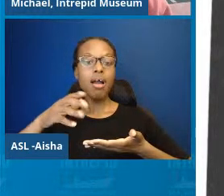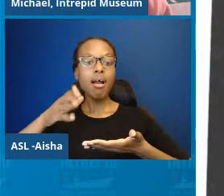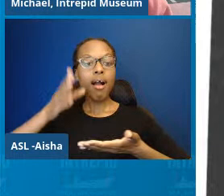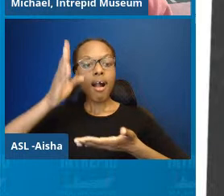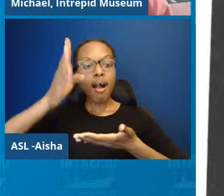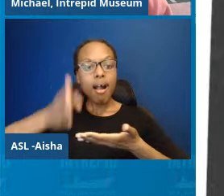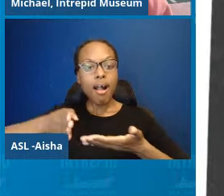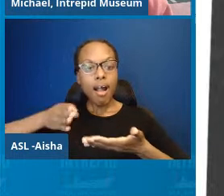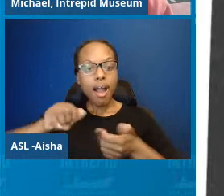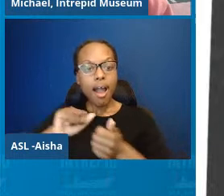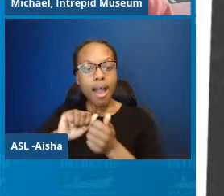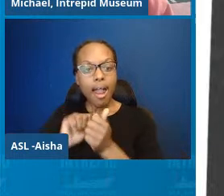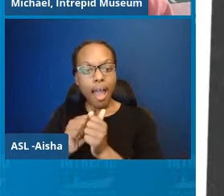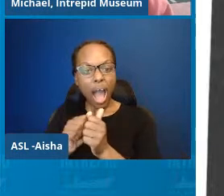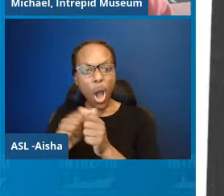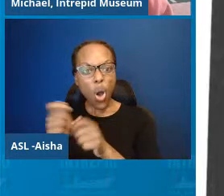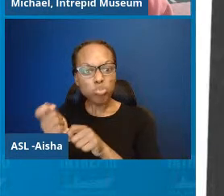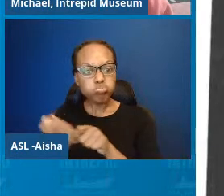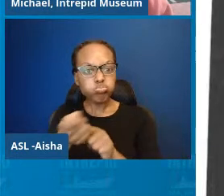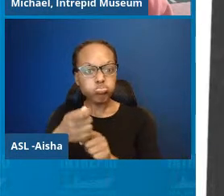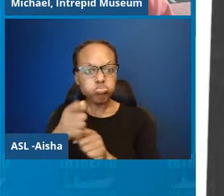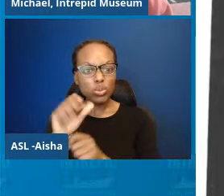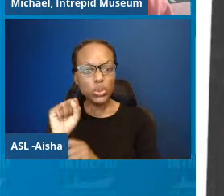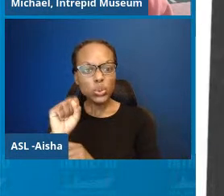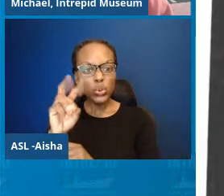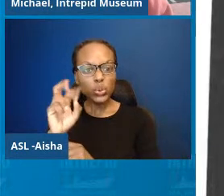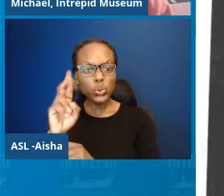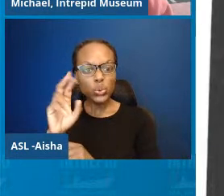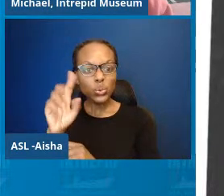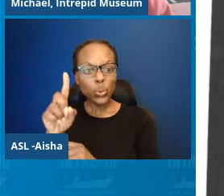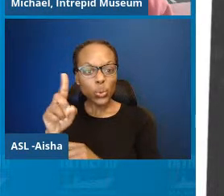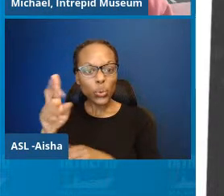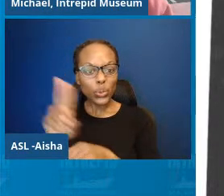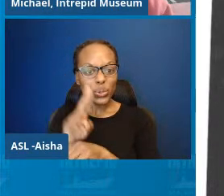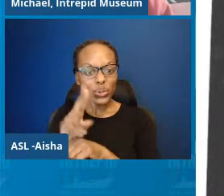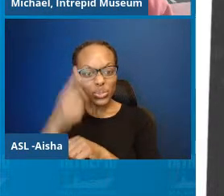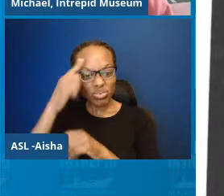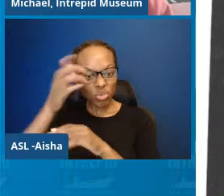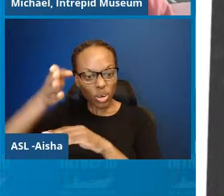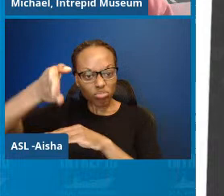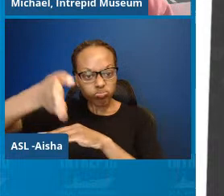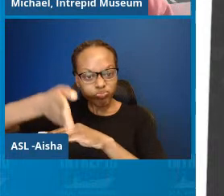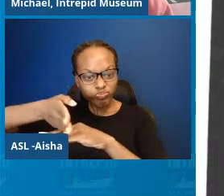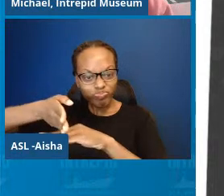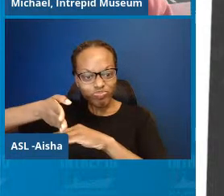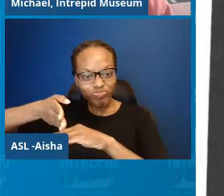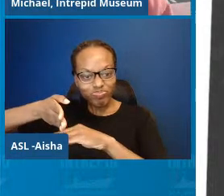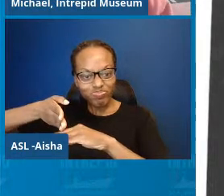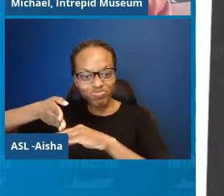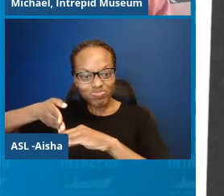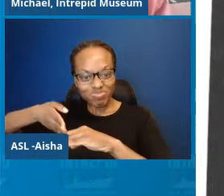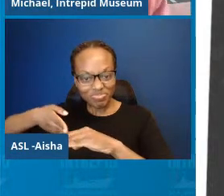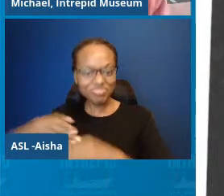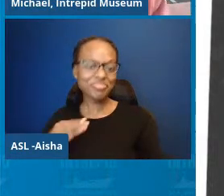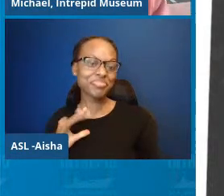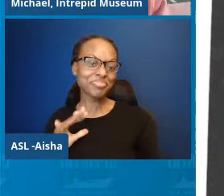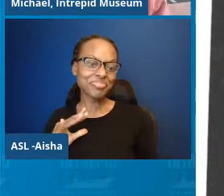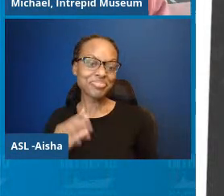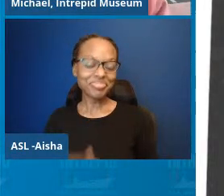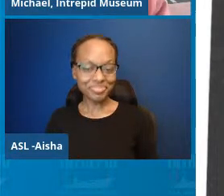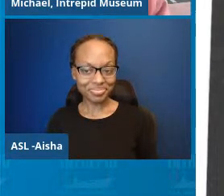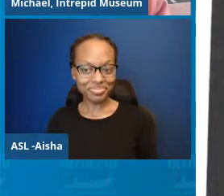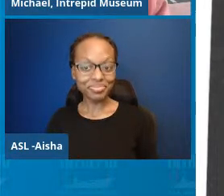All right. So before we go on to our final story